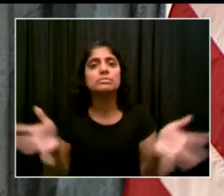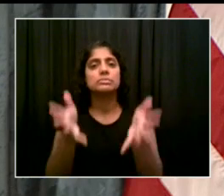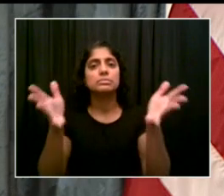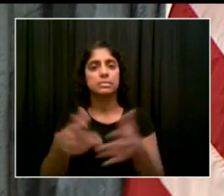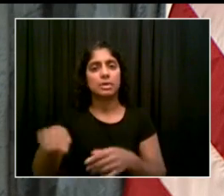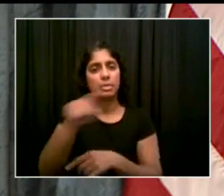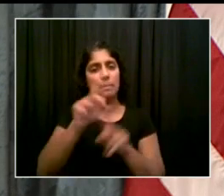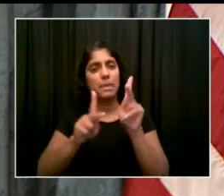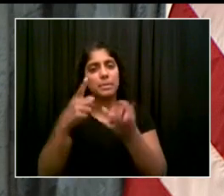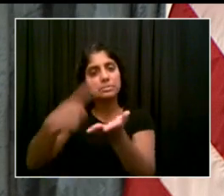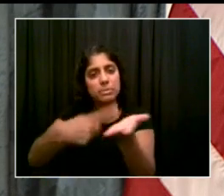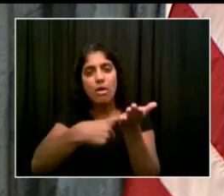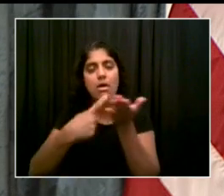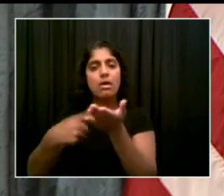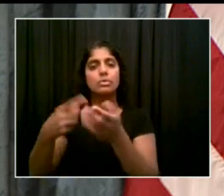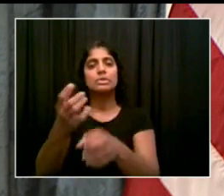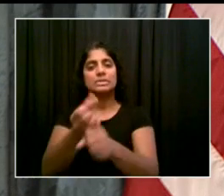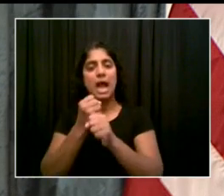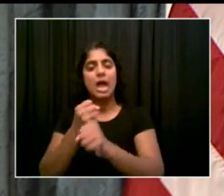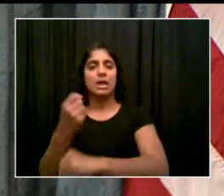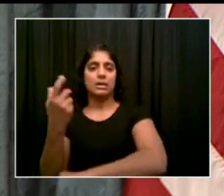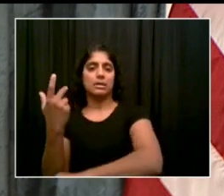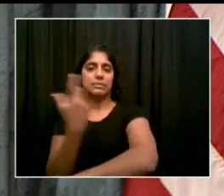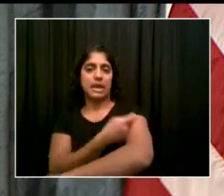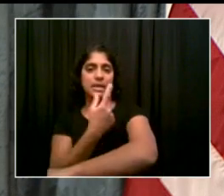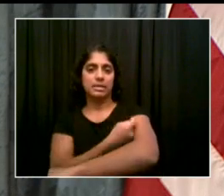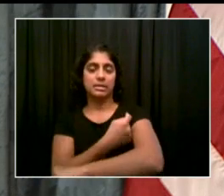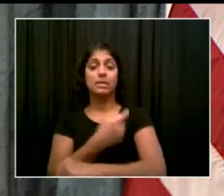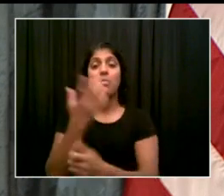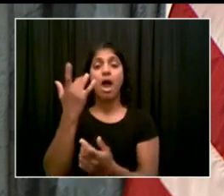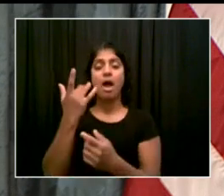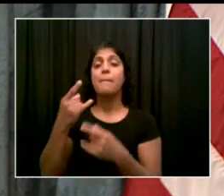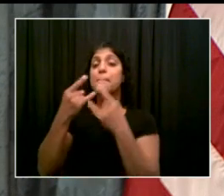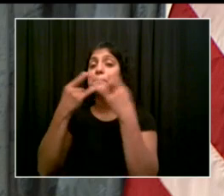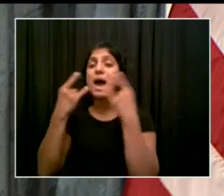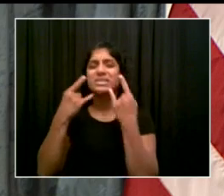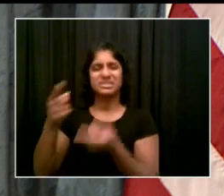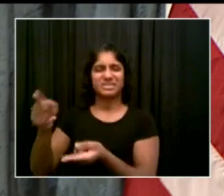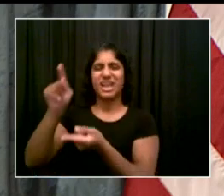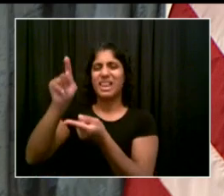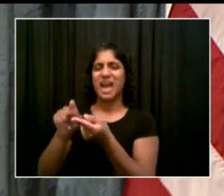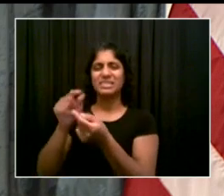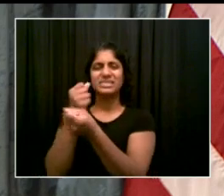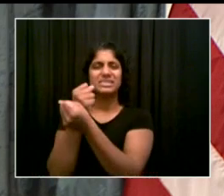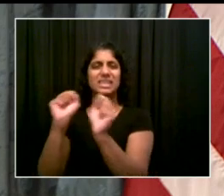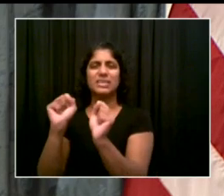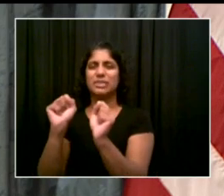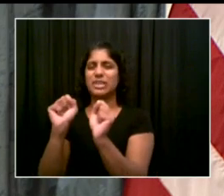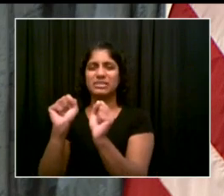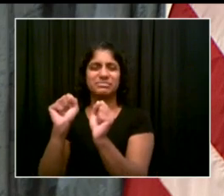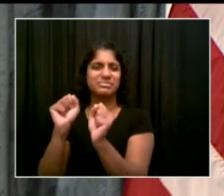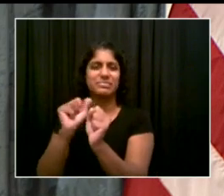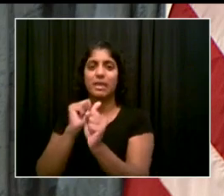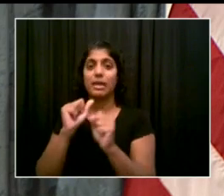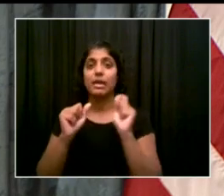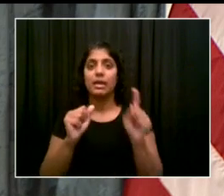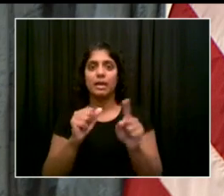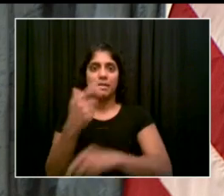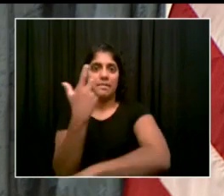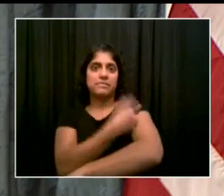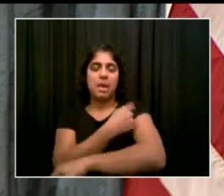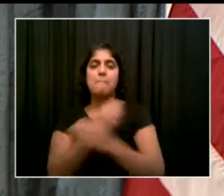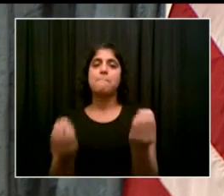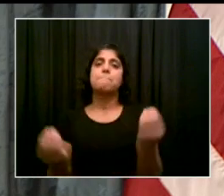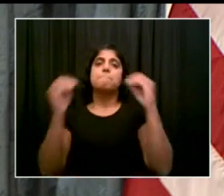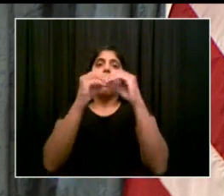settings, from public transit to schools to congregate settings to healthcare facilities. But what is very clear is that the Delta